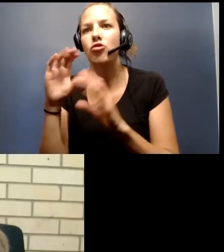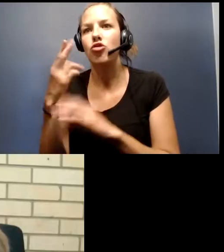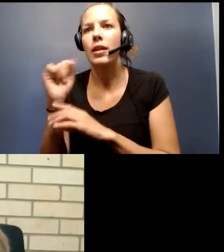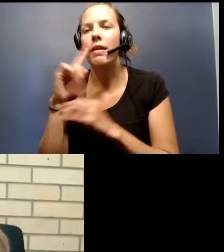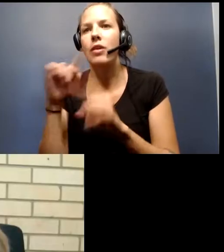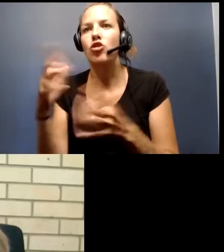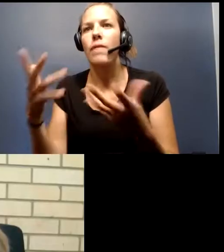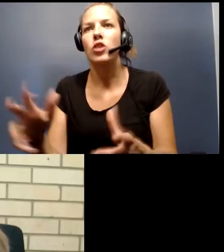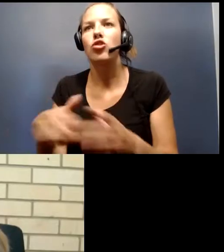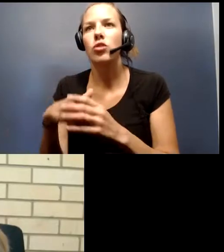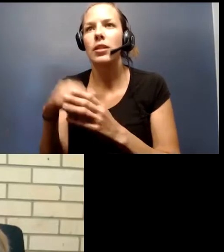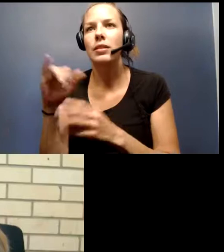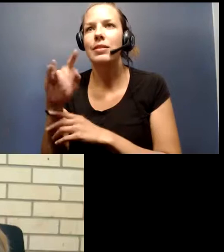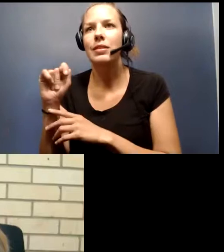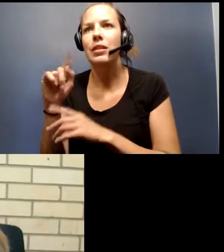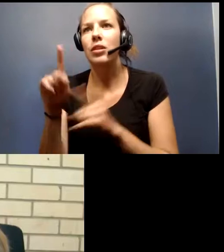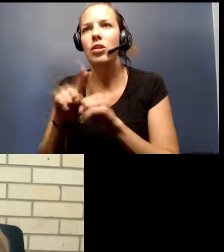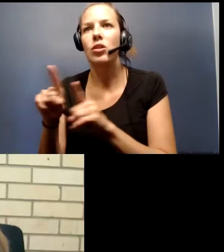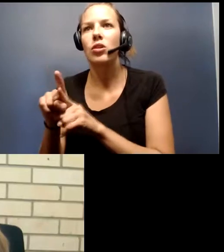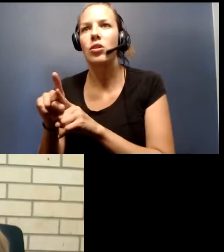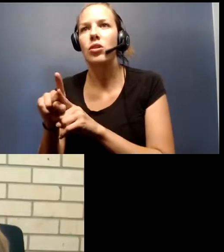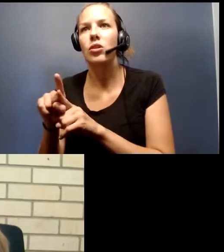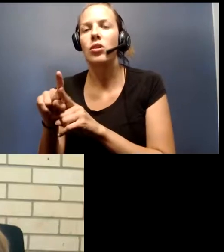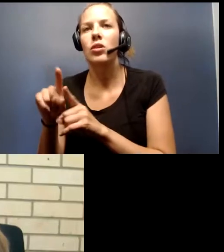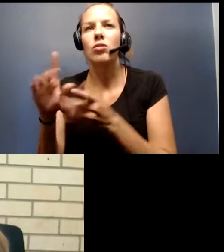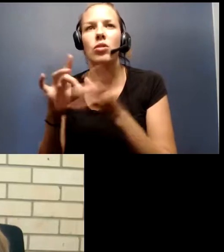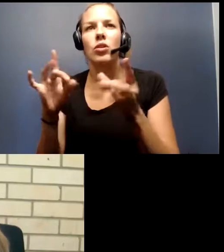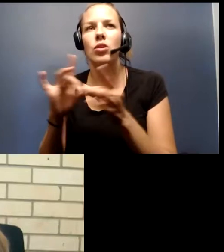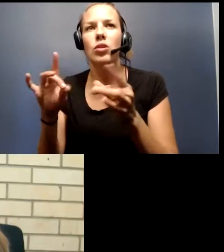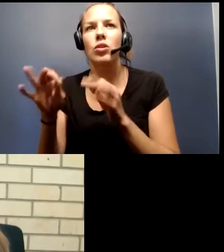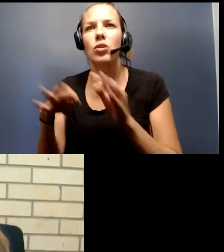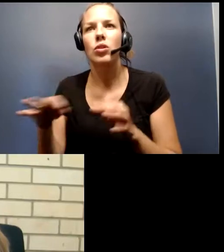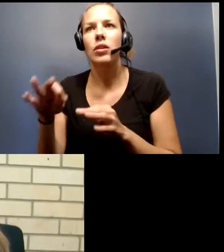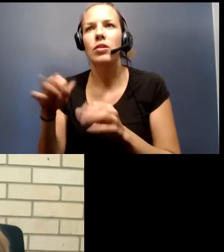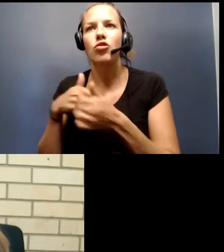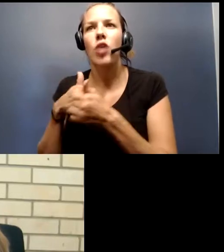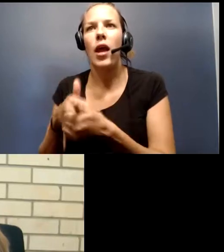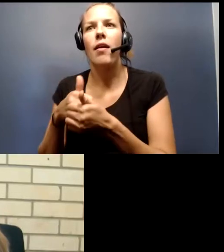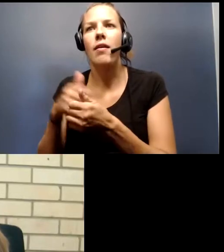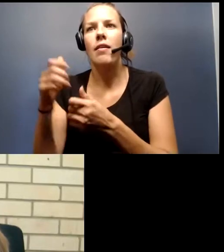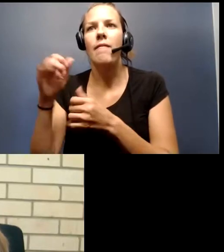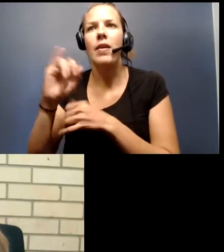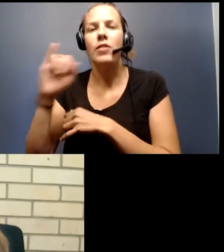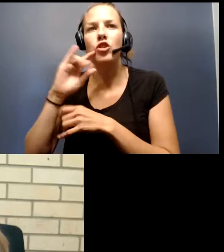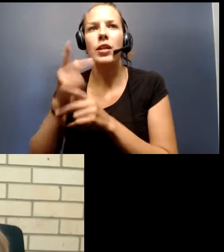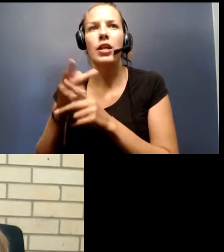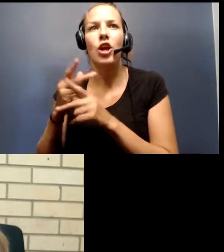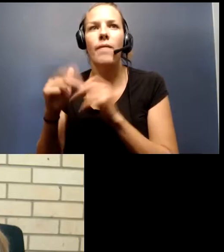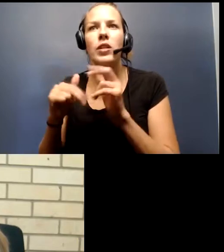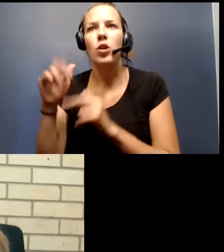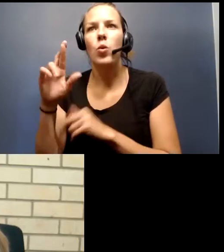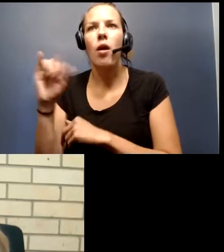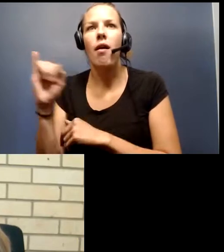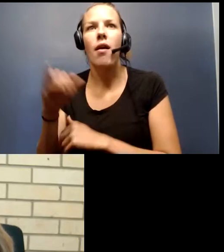those. Janet, I'll also give you a chance. Can you describe the tracking of infections in care facilities in Rock Island County and how that takes